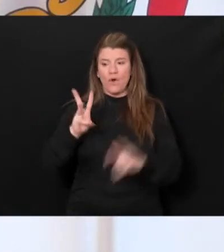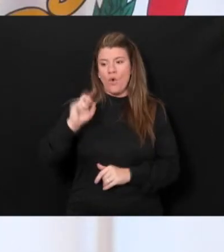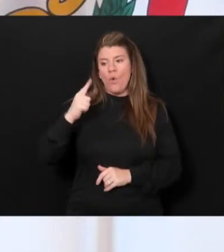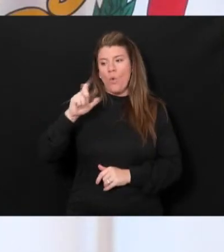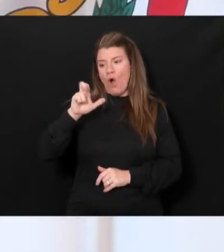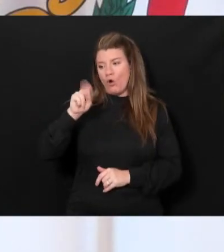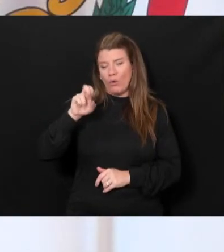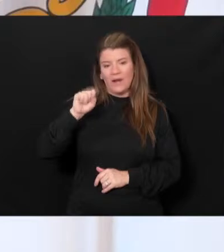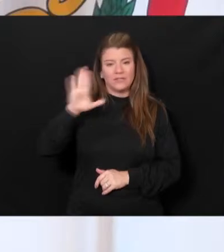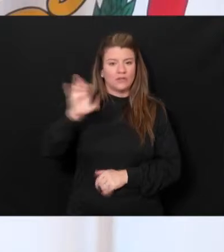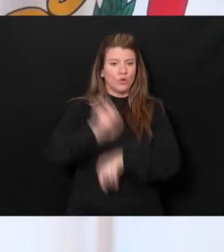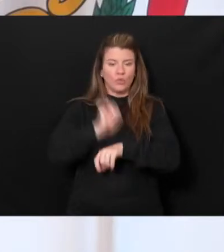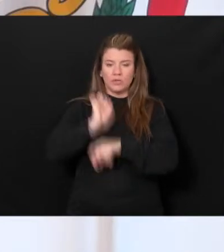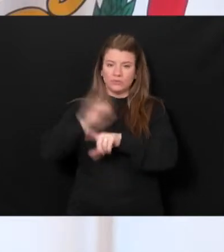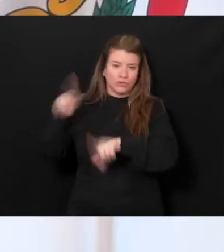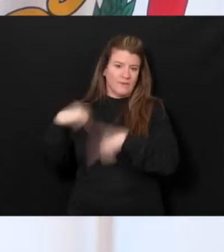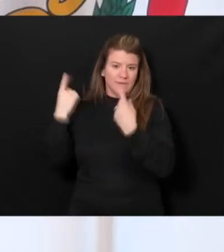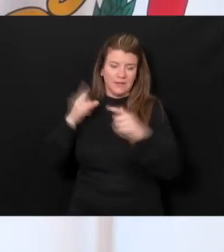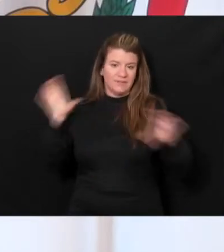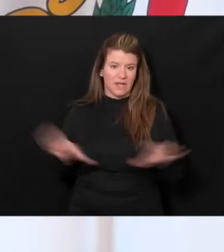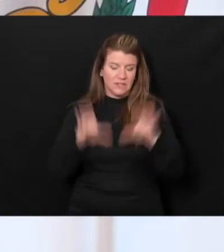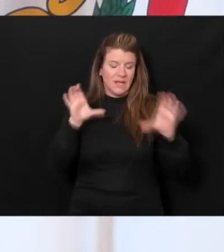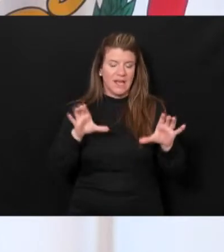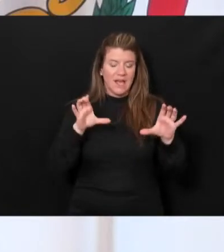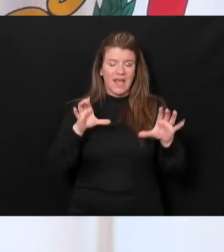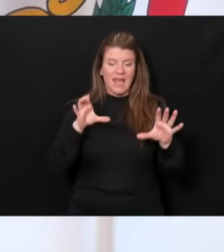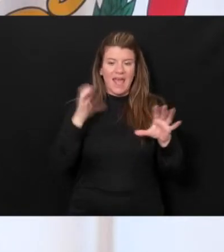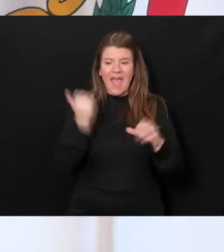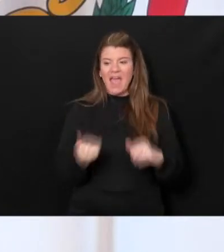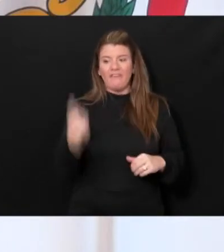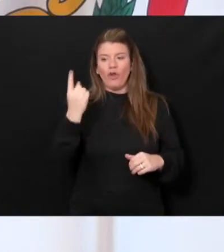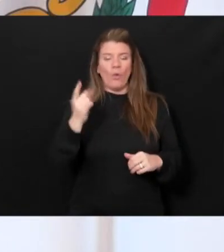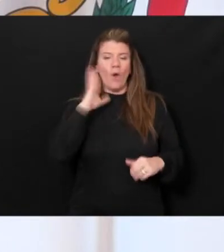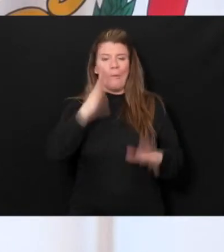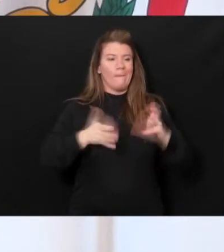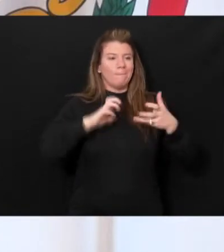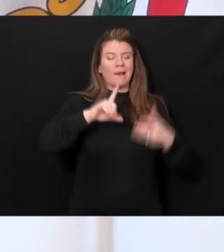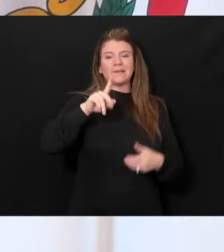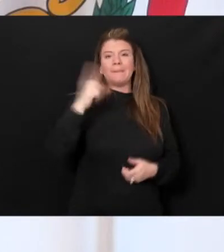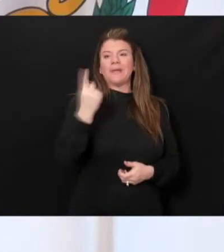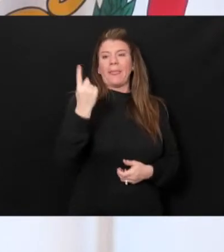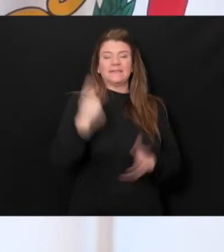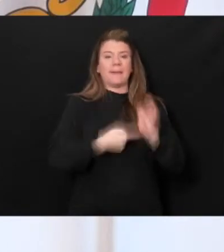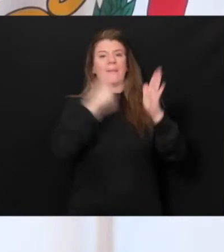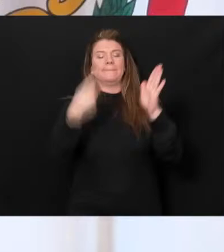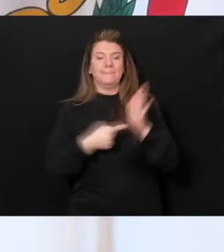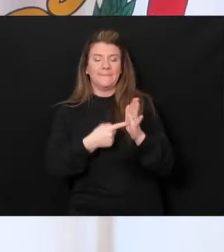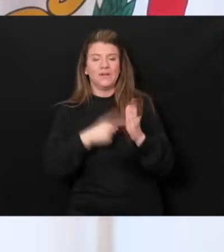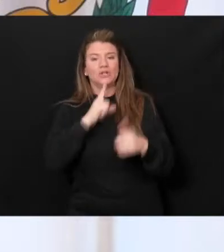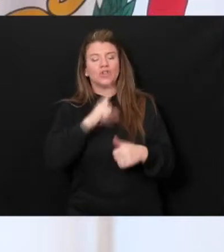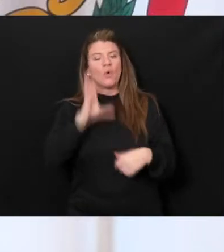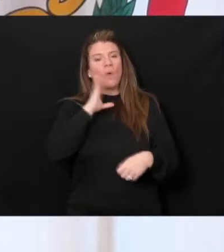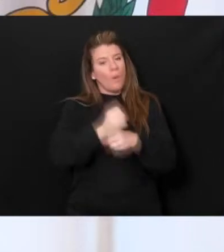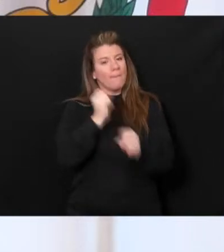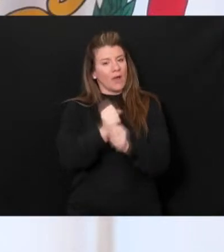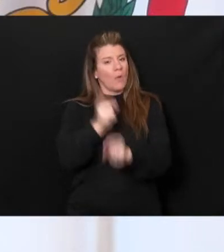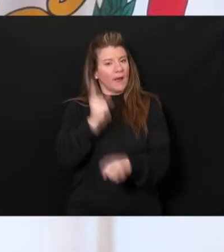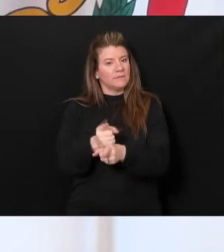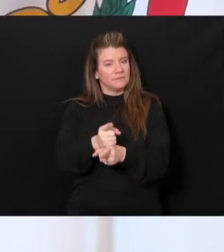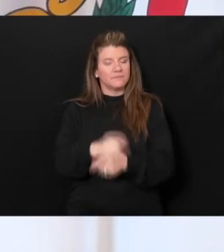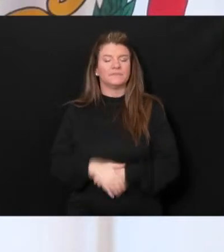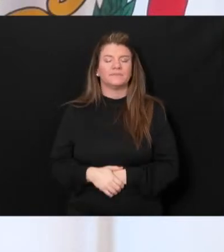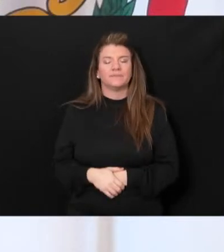done, and everybody's going to screw up some little something, and so we'll make that right.